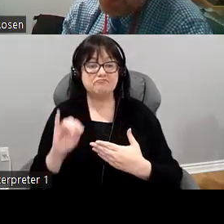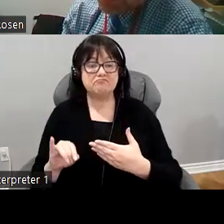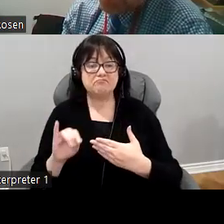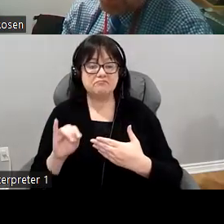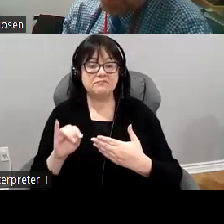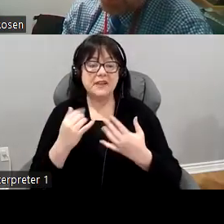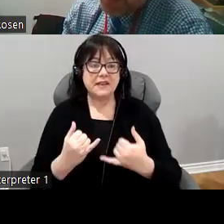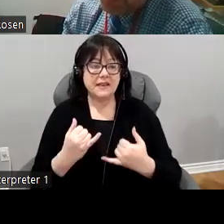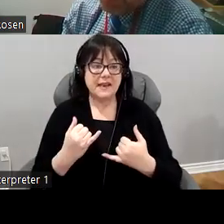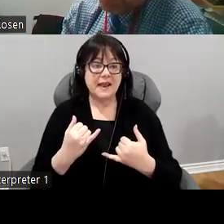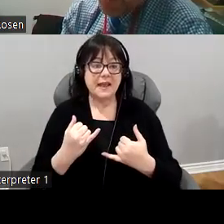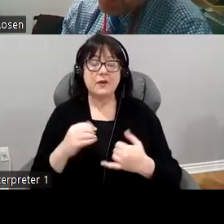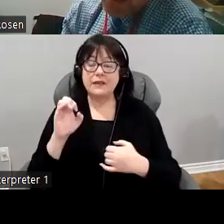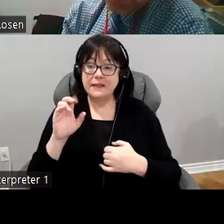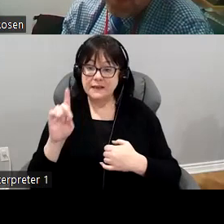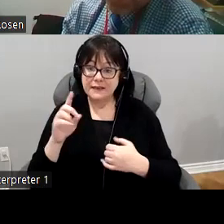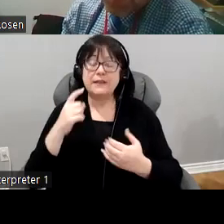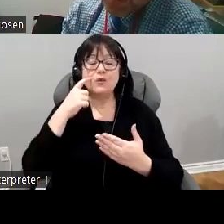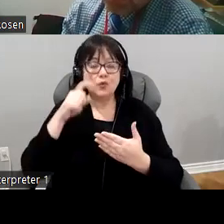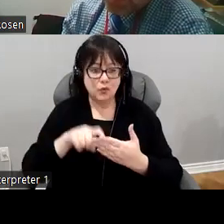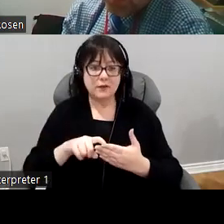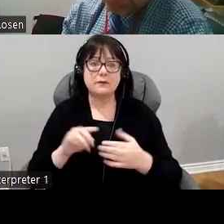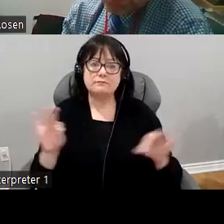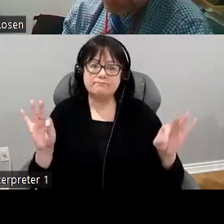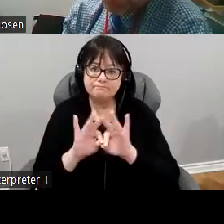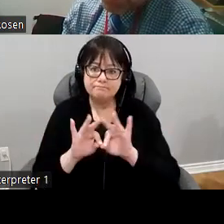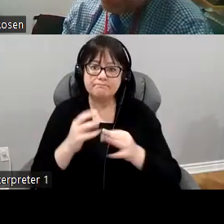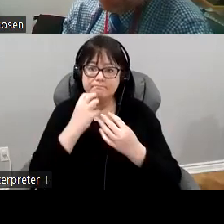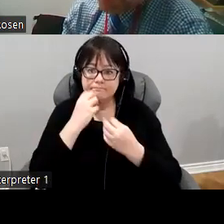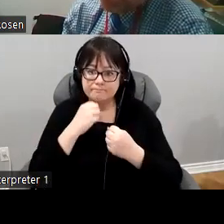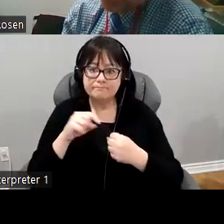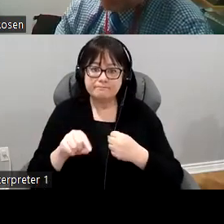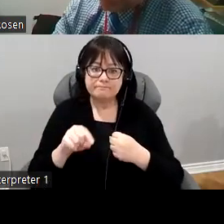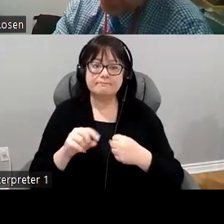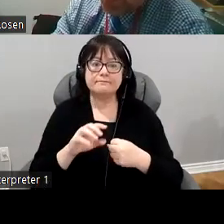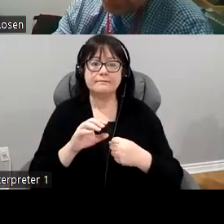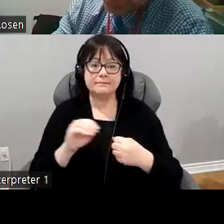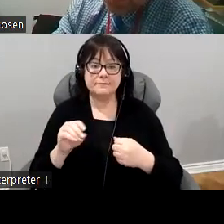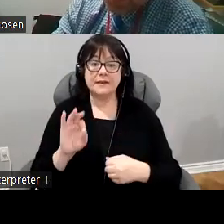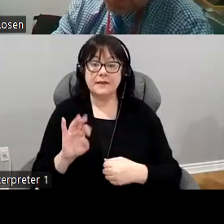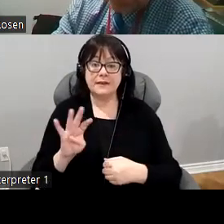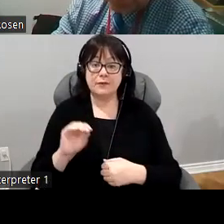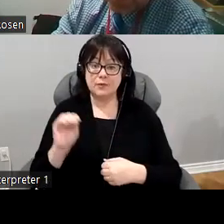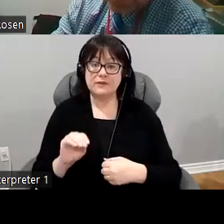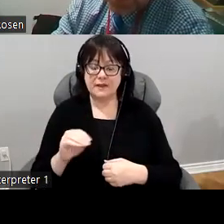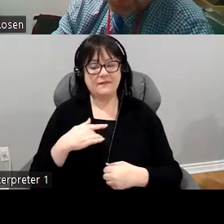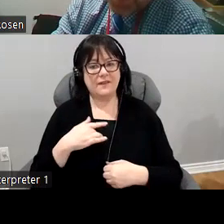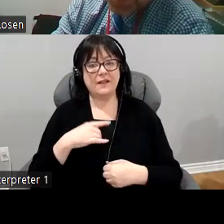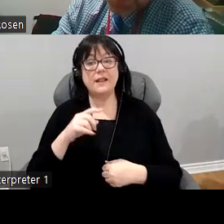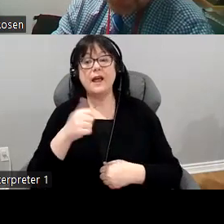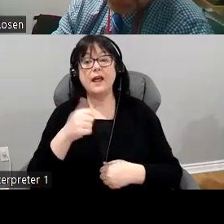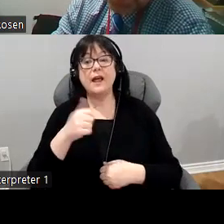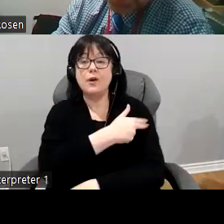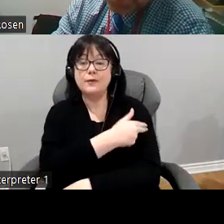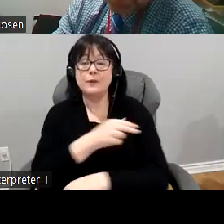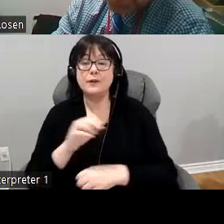and guidance that VEPT provided, and 94% reported believing there is merit in establishing VEPT program in other emergency